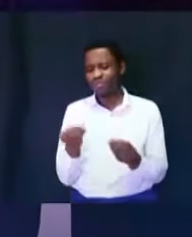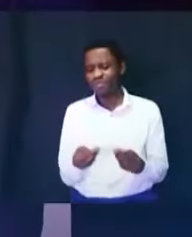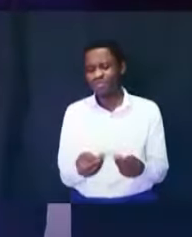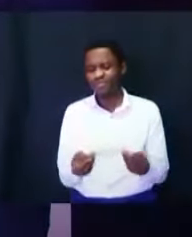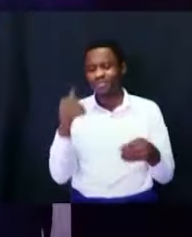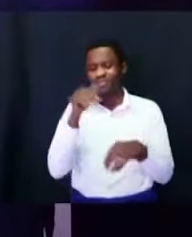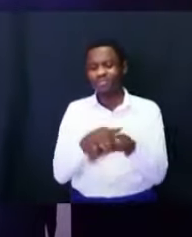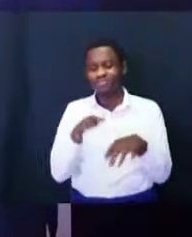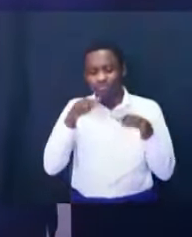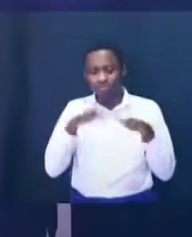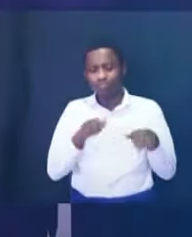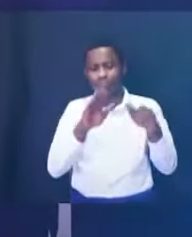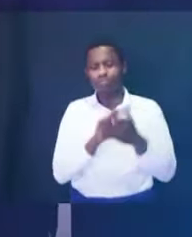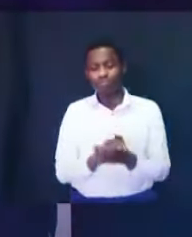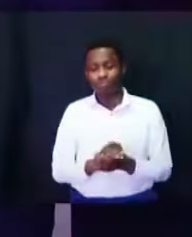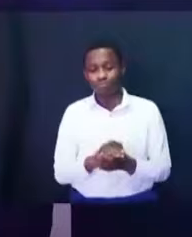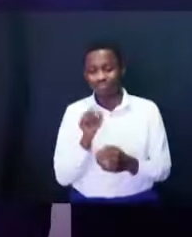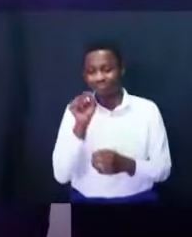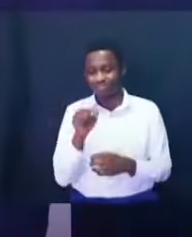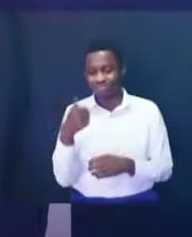seash verse 10